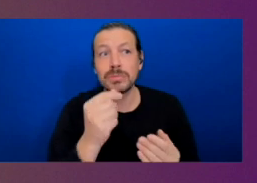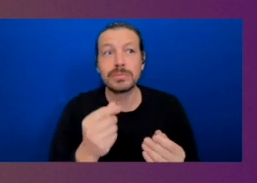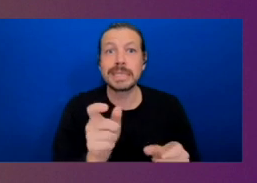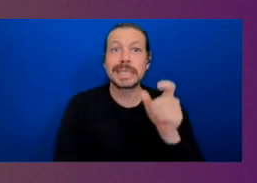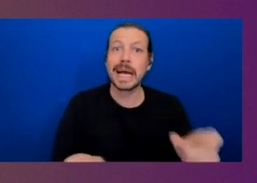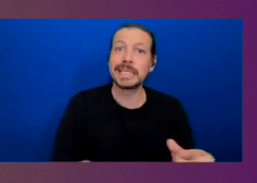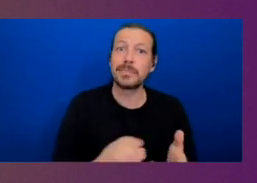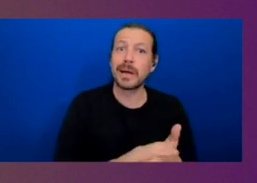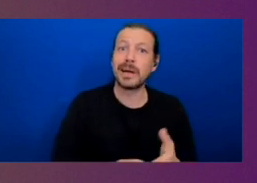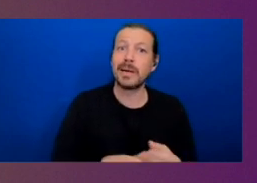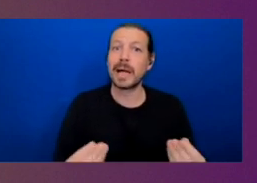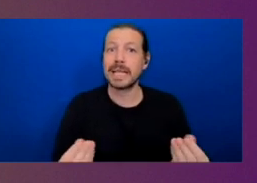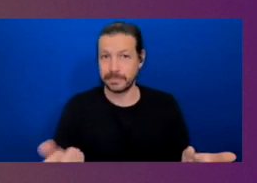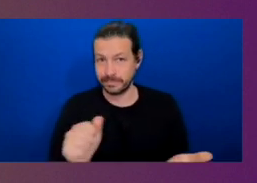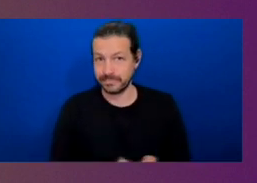Absolutely. Yeah. Yeah.